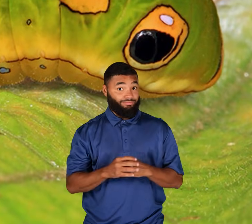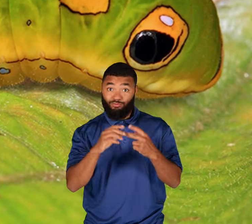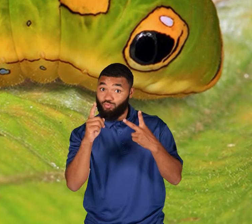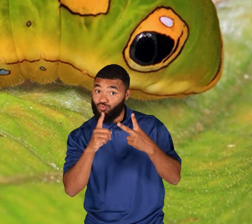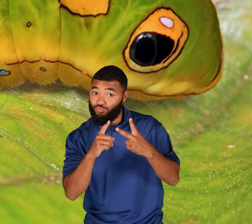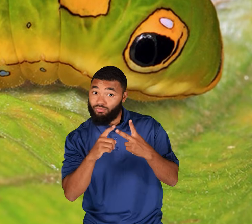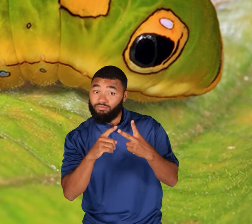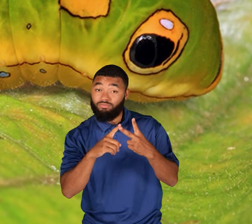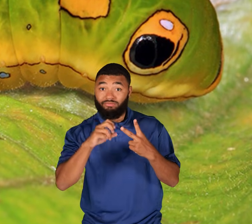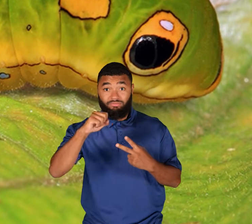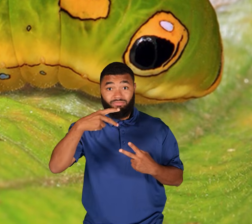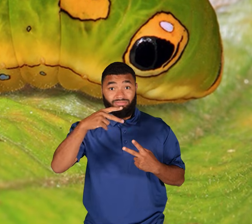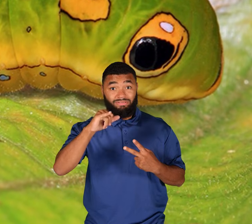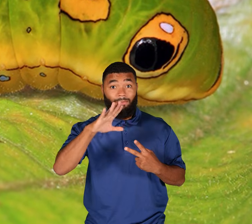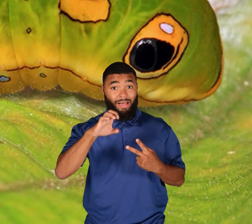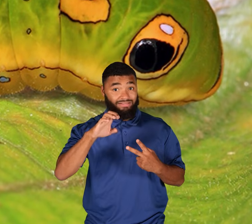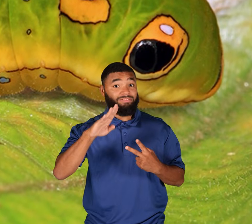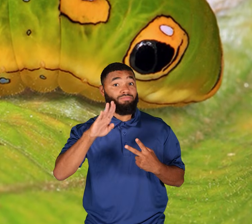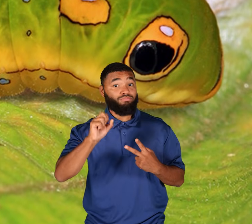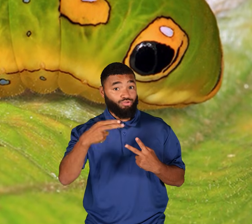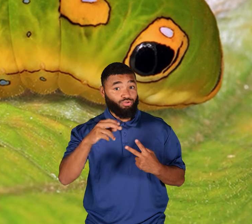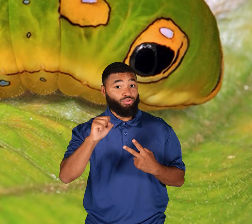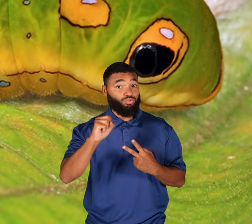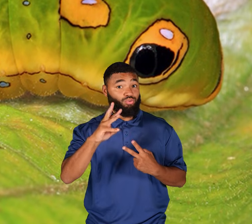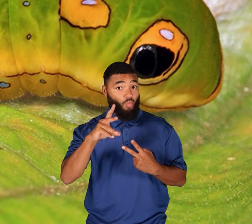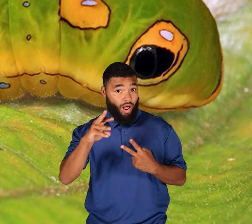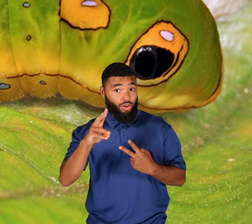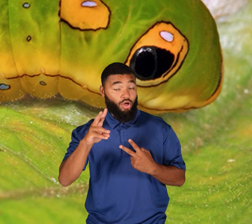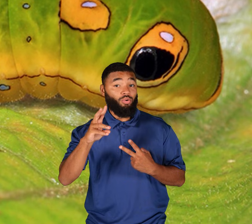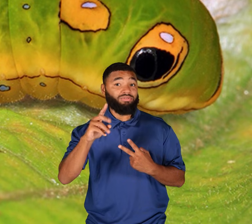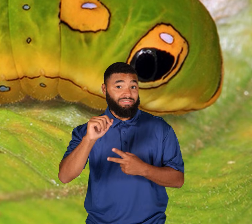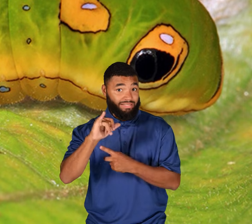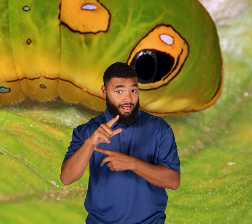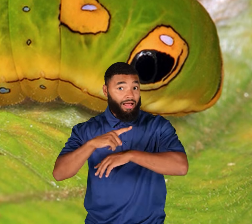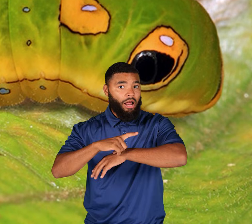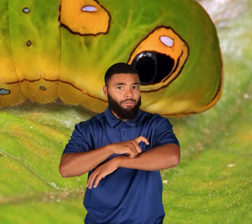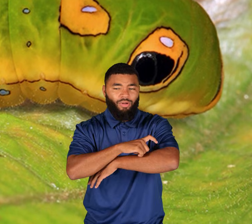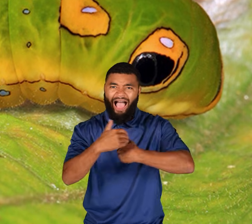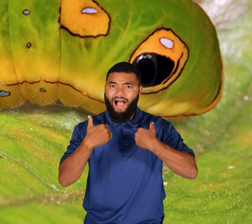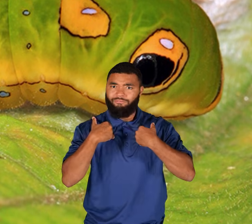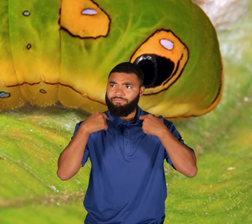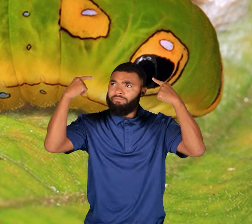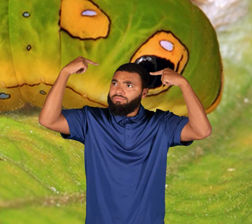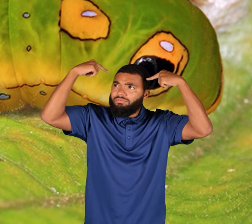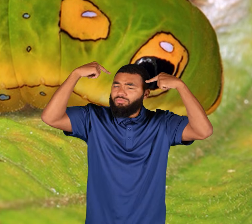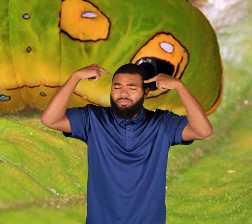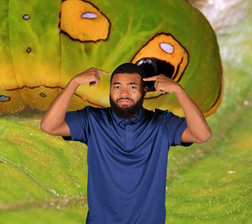Number 2. What do spicebush swallowtail caterpillars have on their heads that scare away